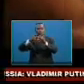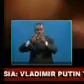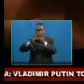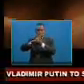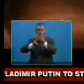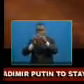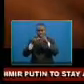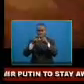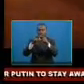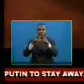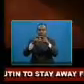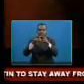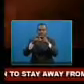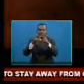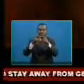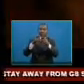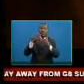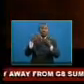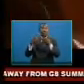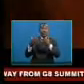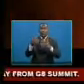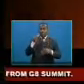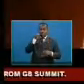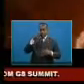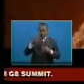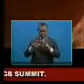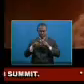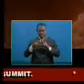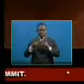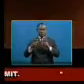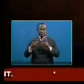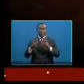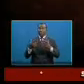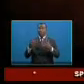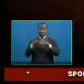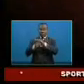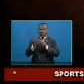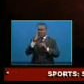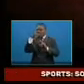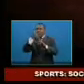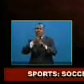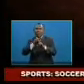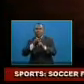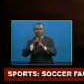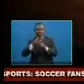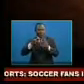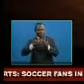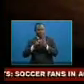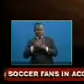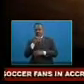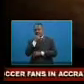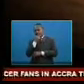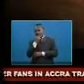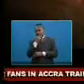taken place. But if a woman is unable to conceive after 12 months of unprotected intercourse, infertility is